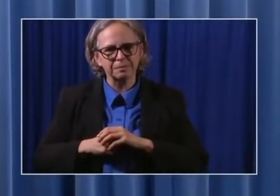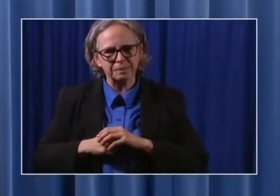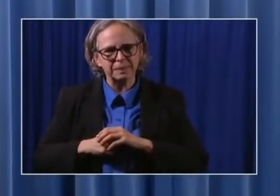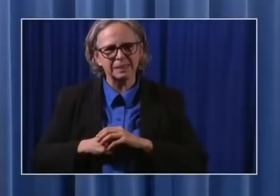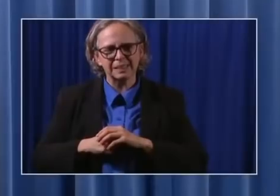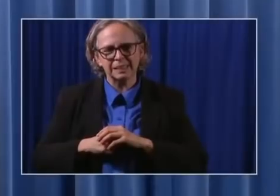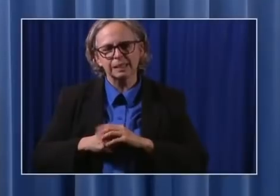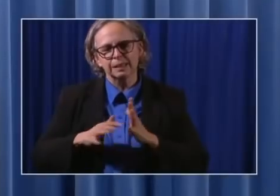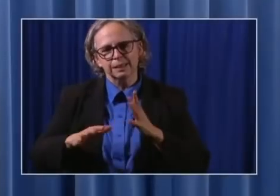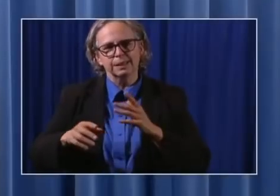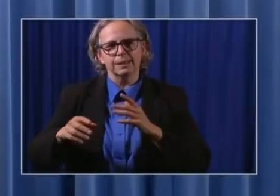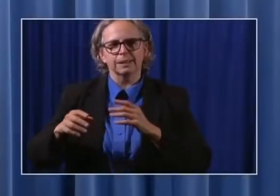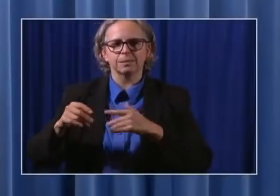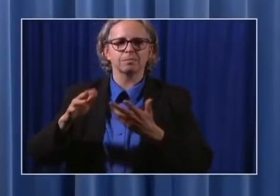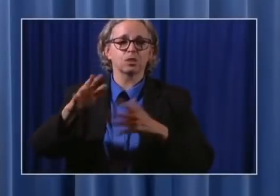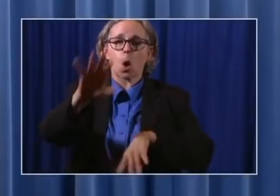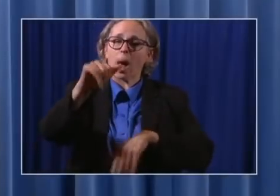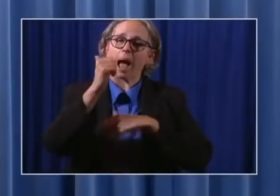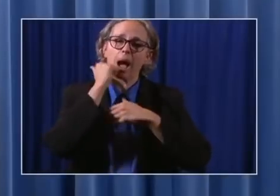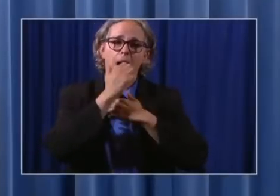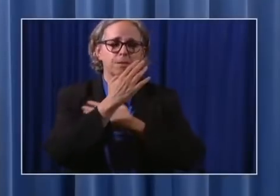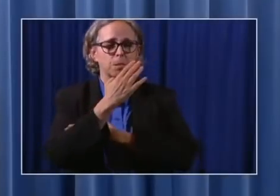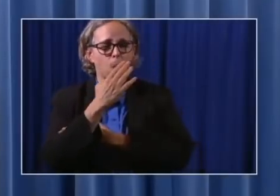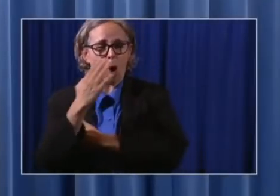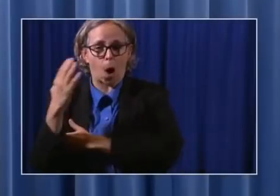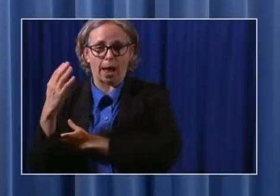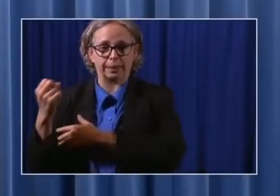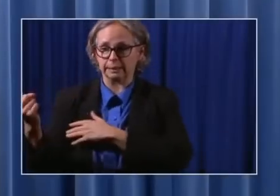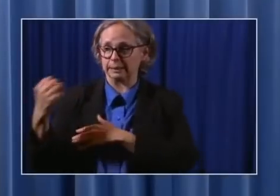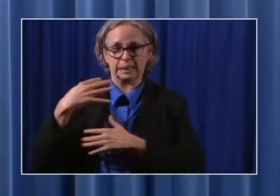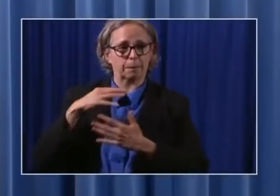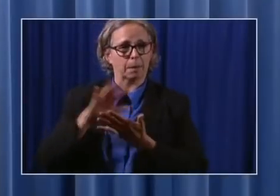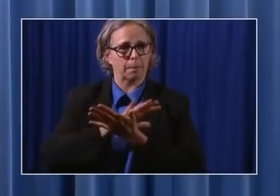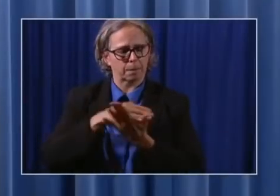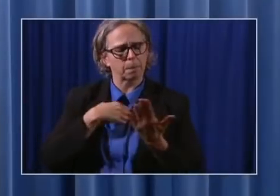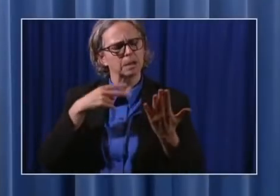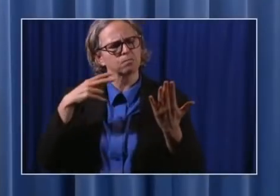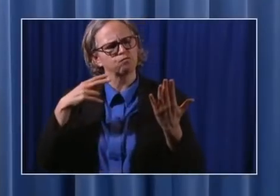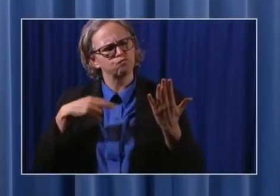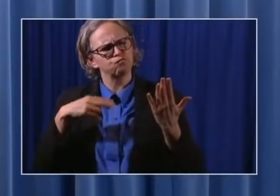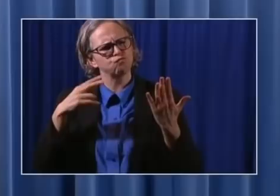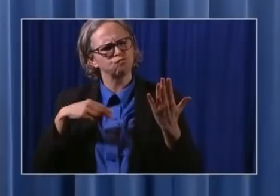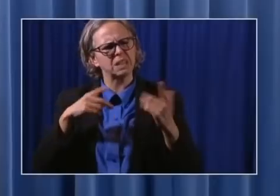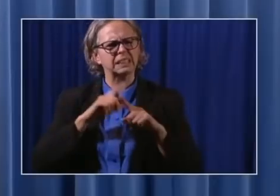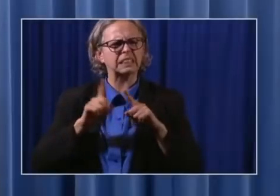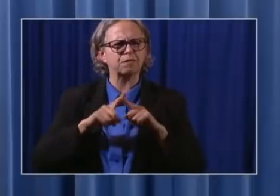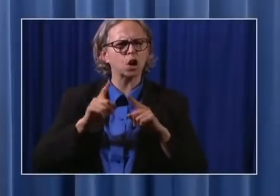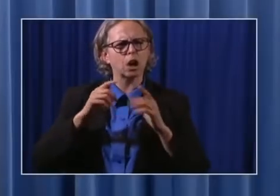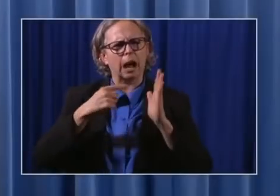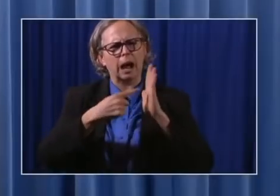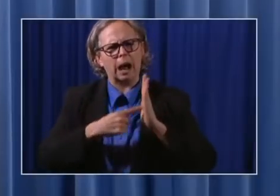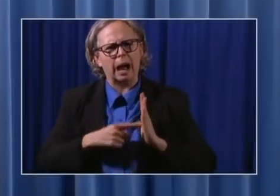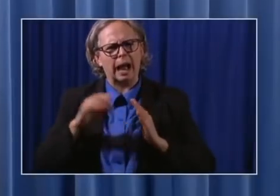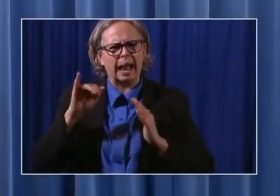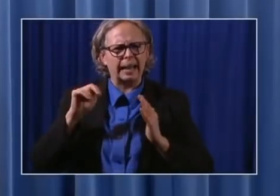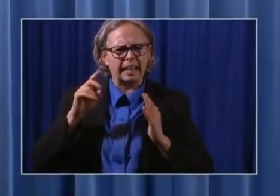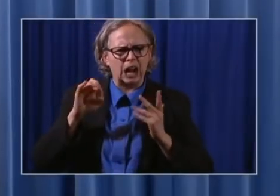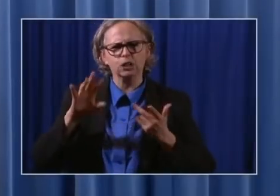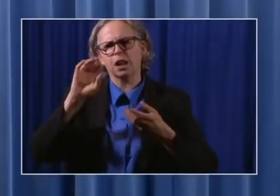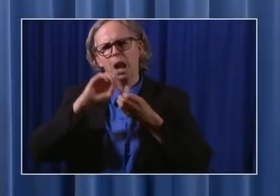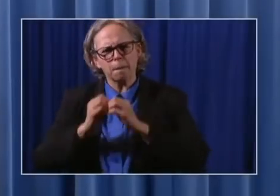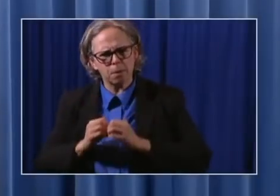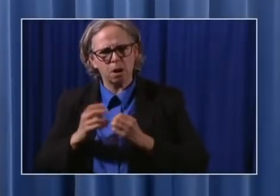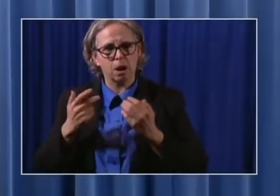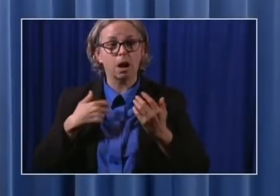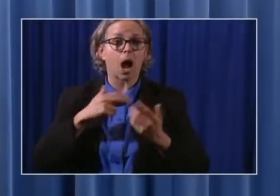document that I get every morning on my iPad, where we look at all the different things, all the different data, hospital